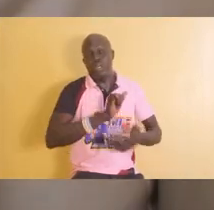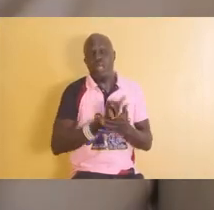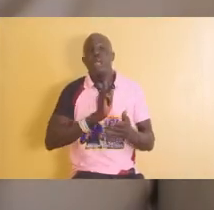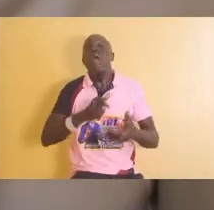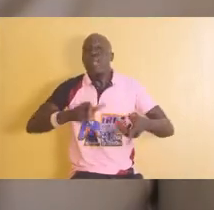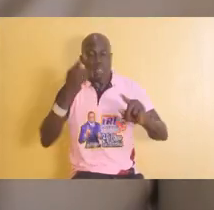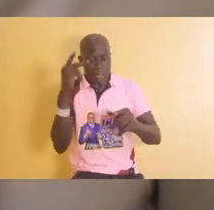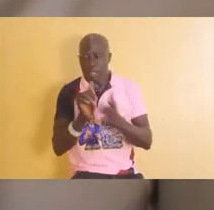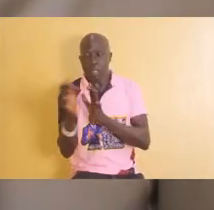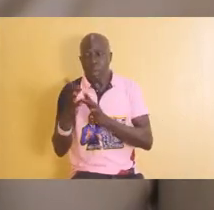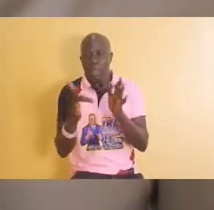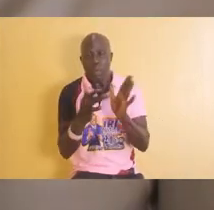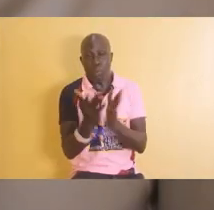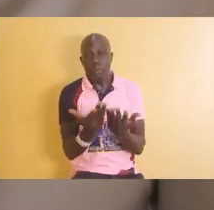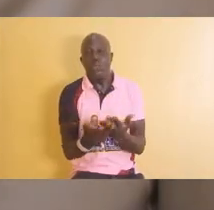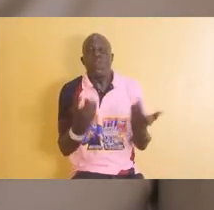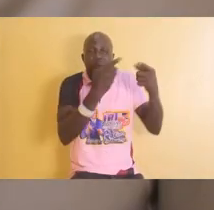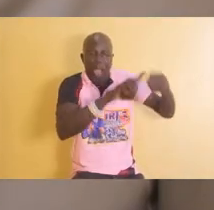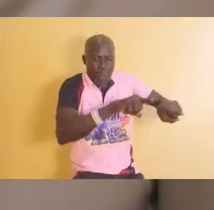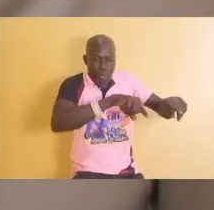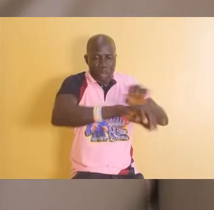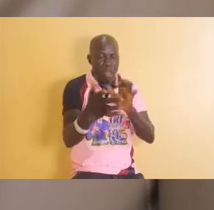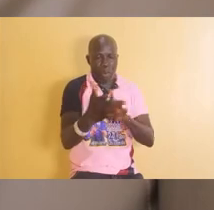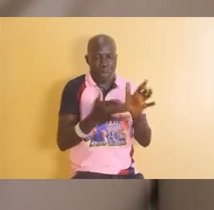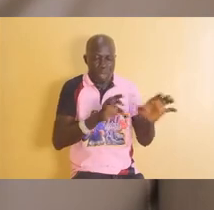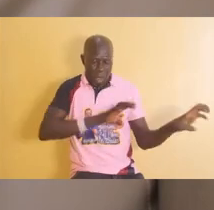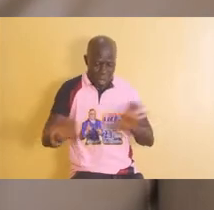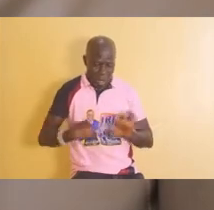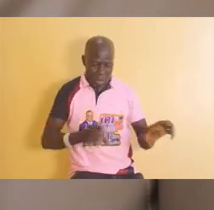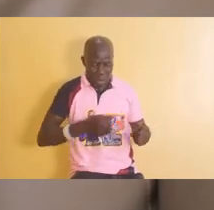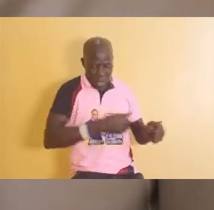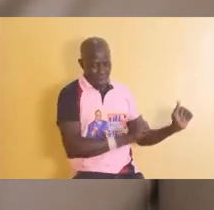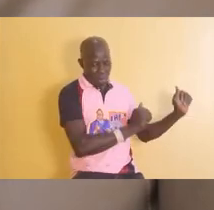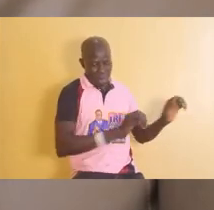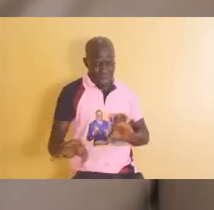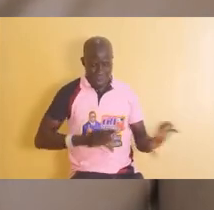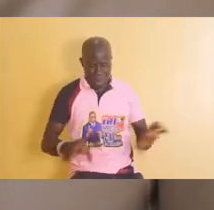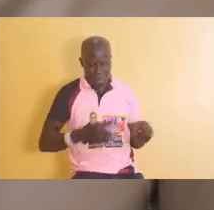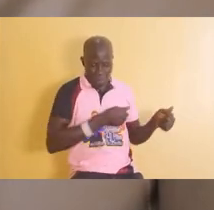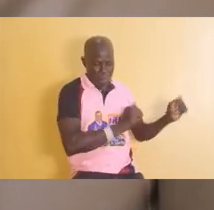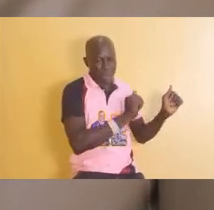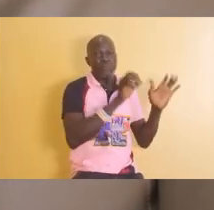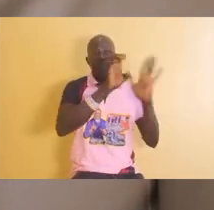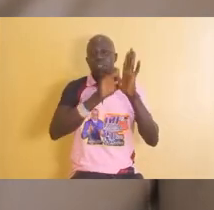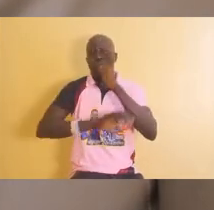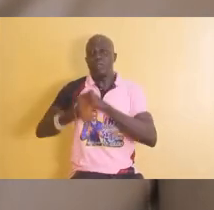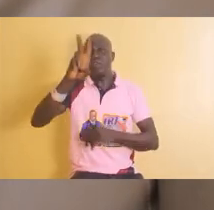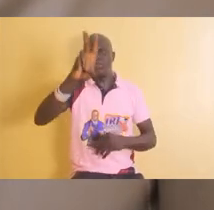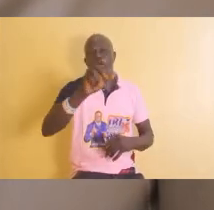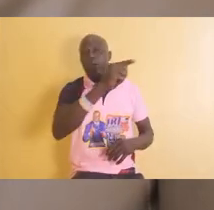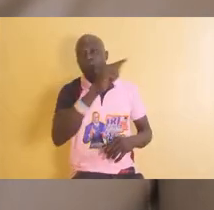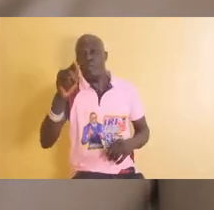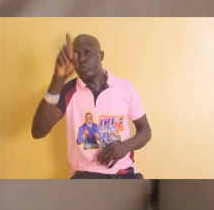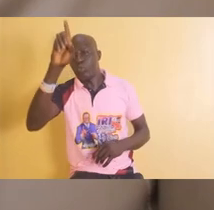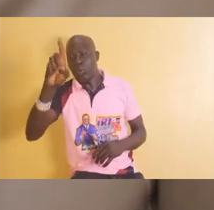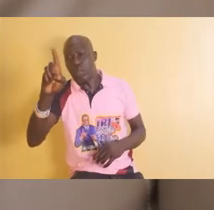day e ja wo ti bible let's look at the bible o sele no we say apostle the book of acts of apostle apostle acts of apostle ni ori keji chapter 2 verse